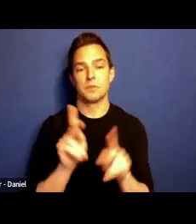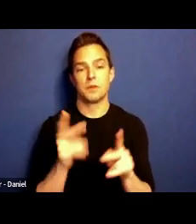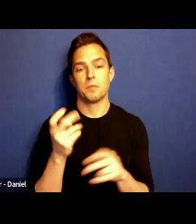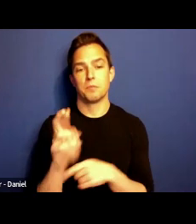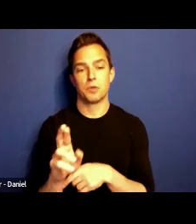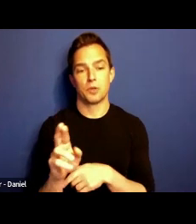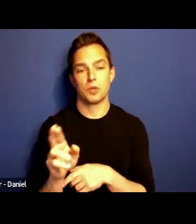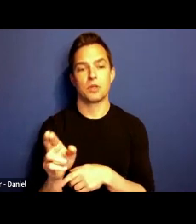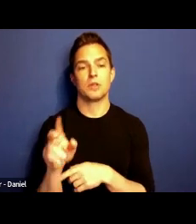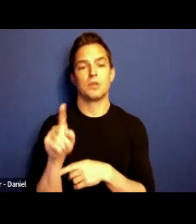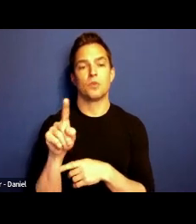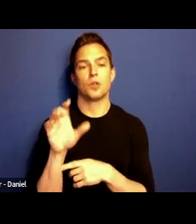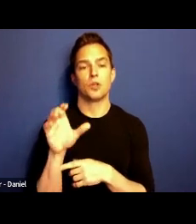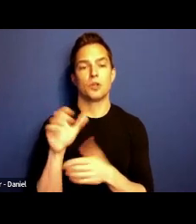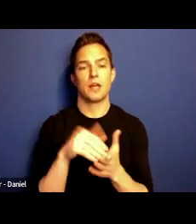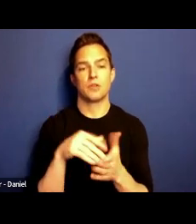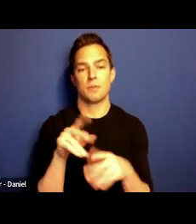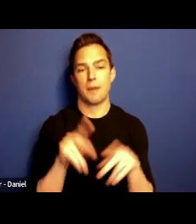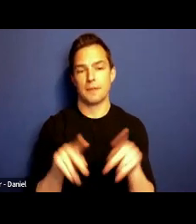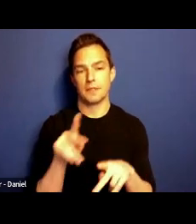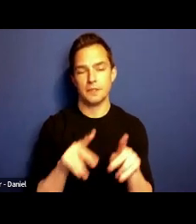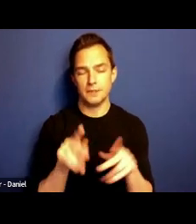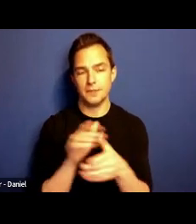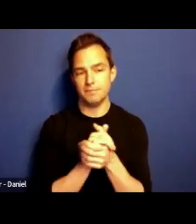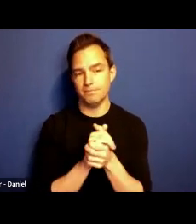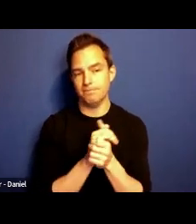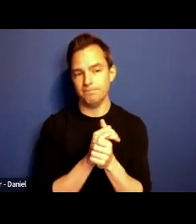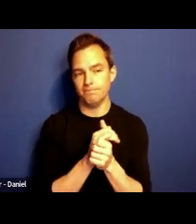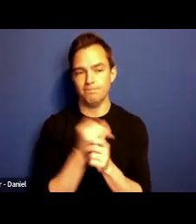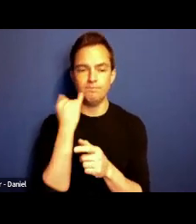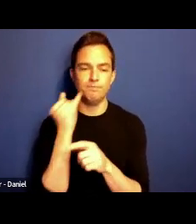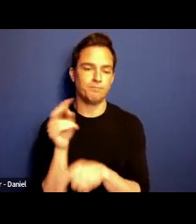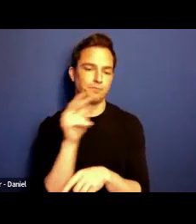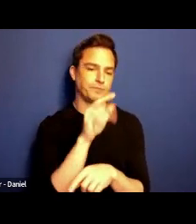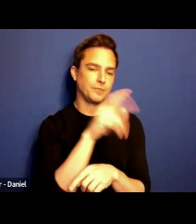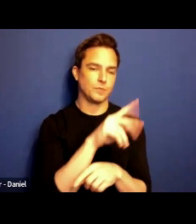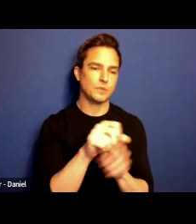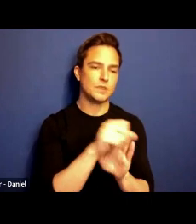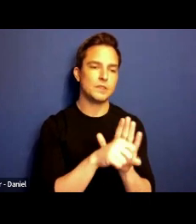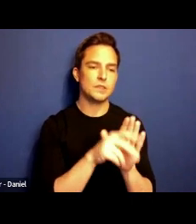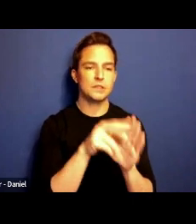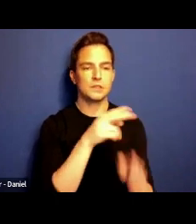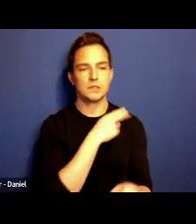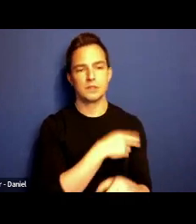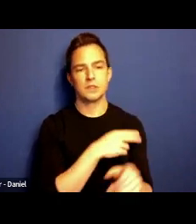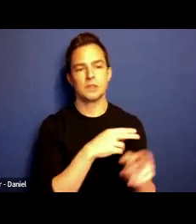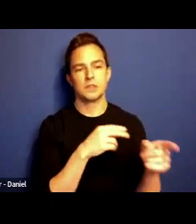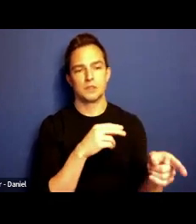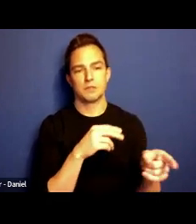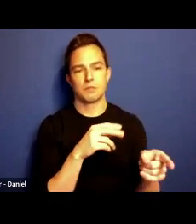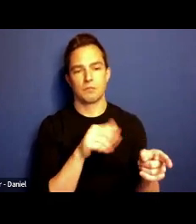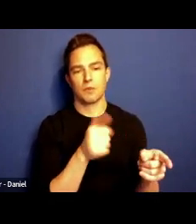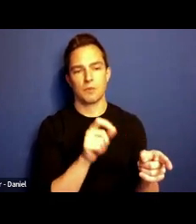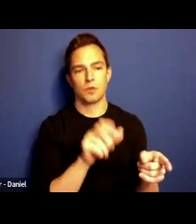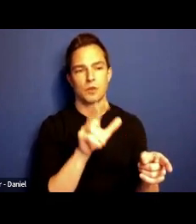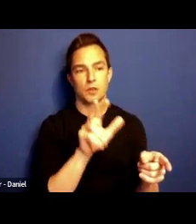100,000 population. So if we look, back at state hospitals, it was only 10.3 inpatients per 100,000 population.